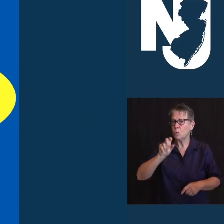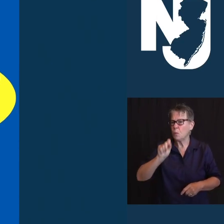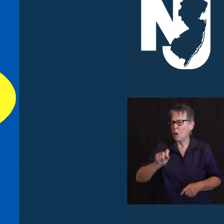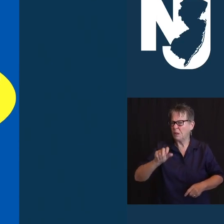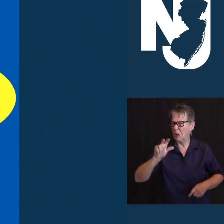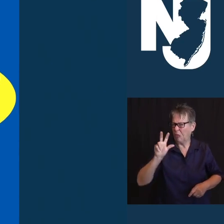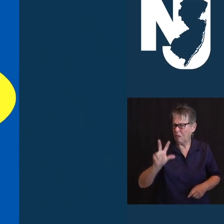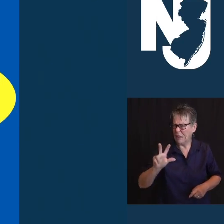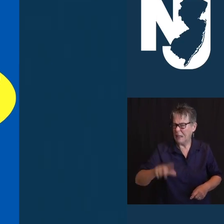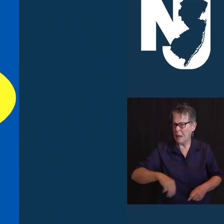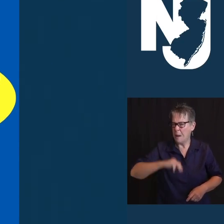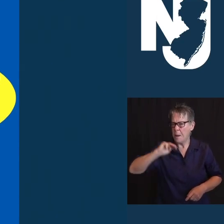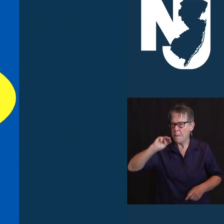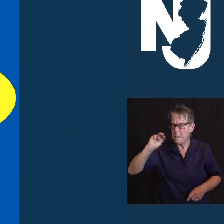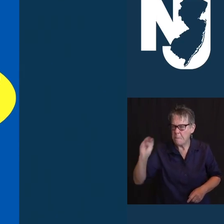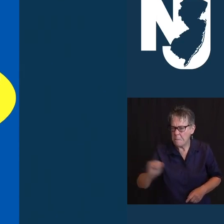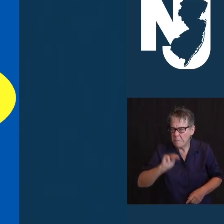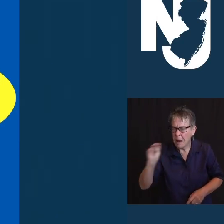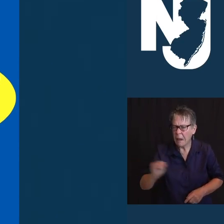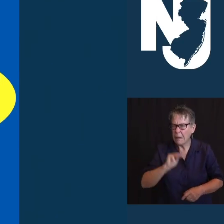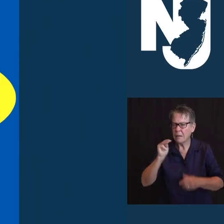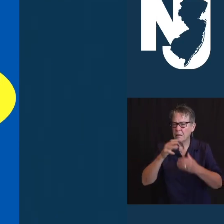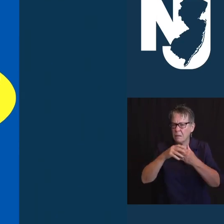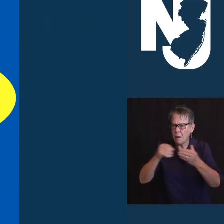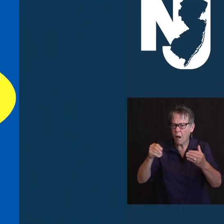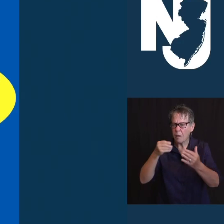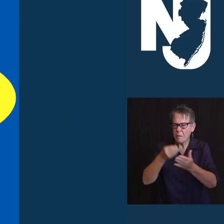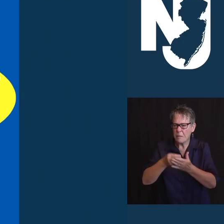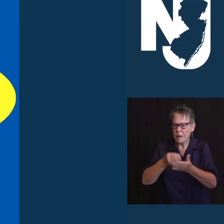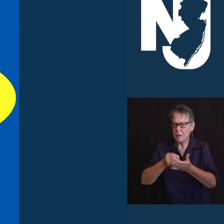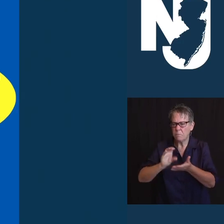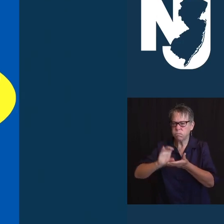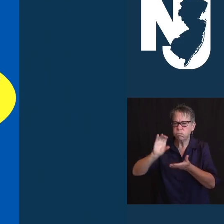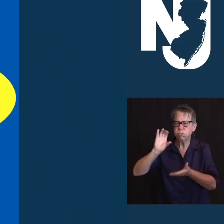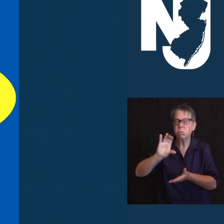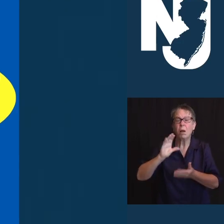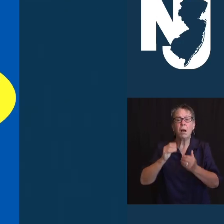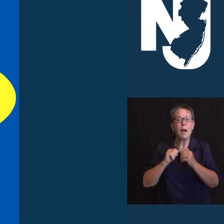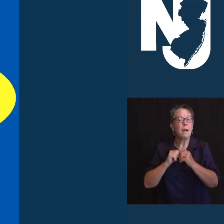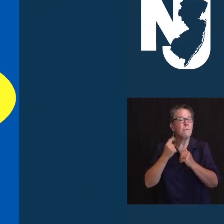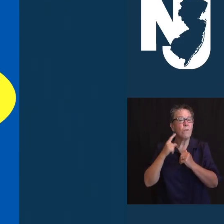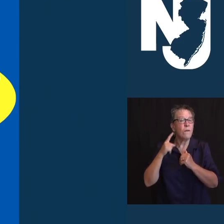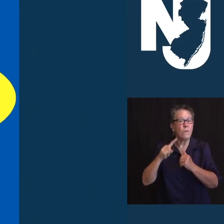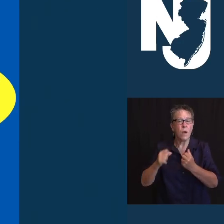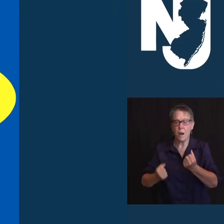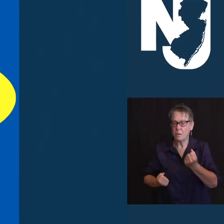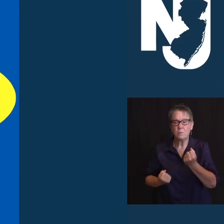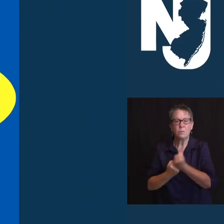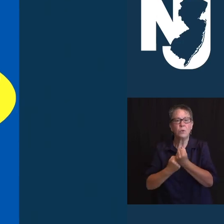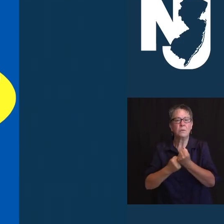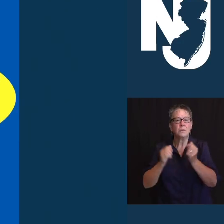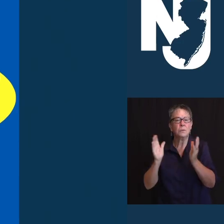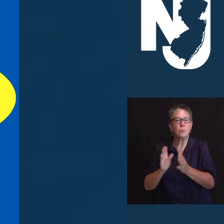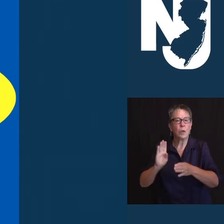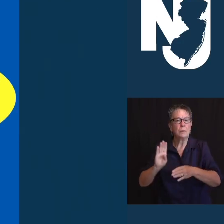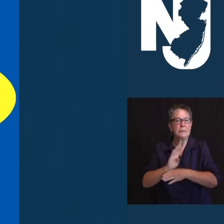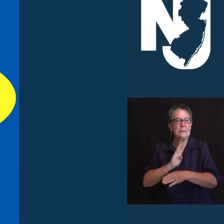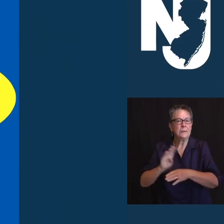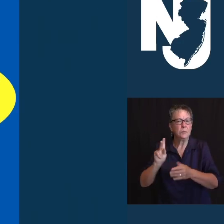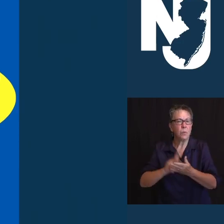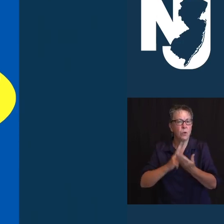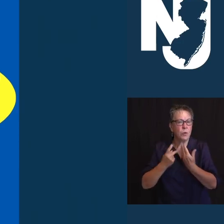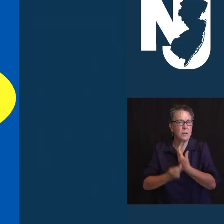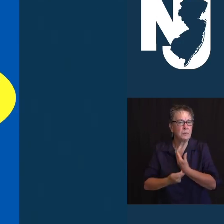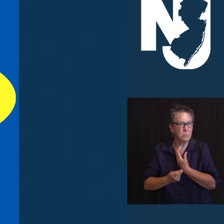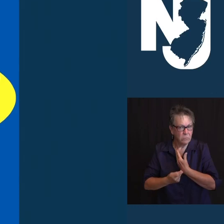Business Emergency Assistance Grant Program. As it turns out, $2.3 million is the amount